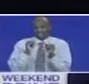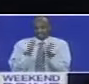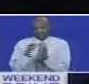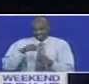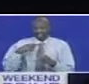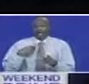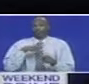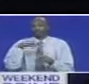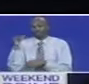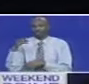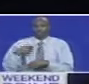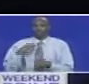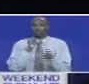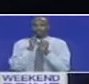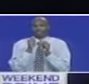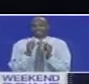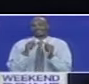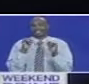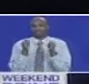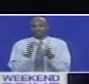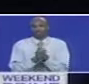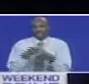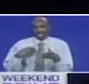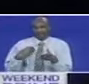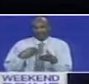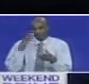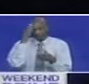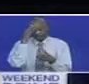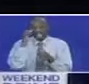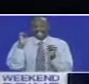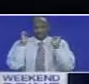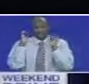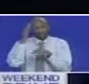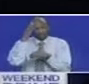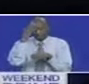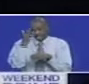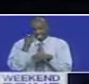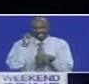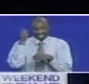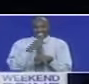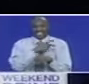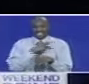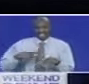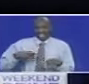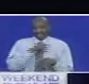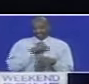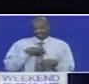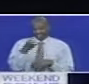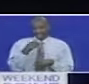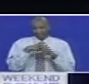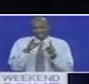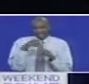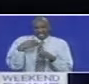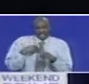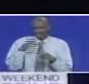go into sports news now. Now, Eldoret is known for producing Kenya's kings and queens of athletics, but one thing seems not to